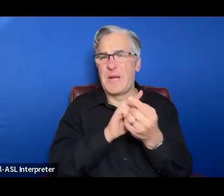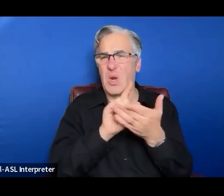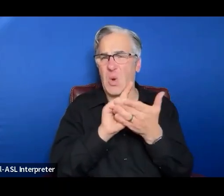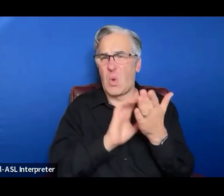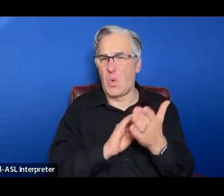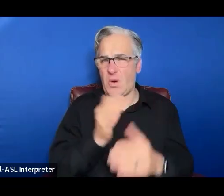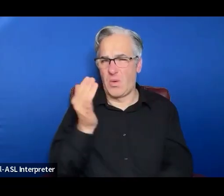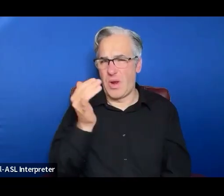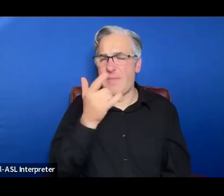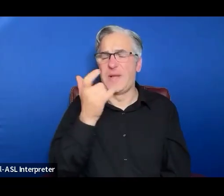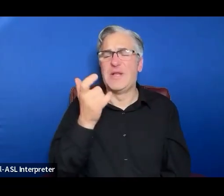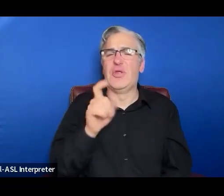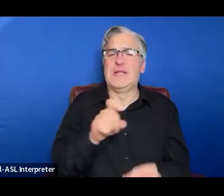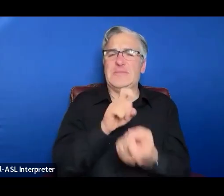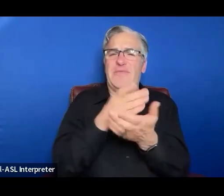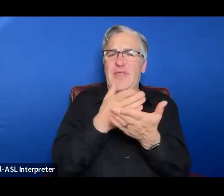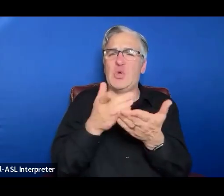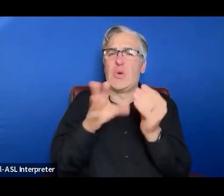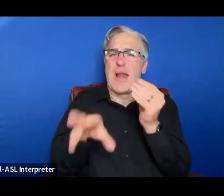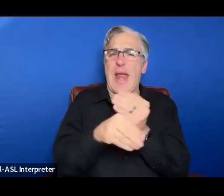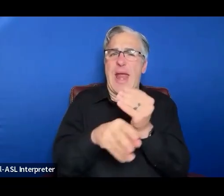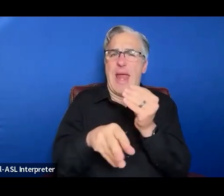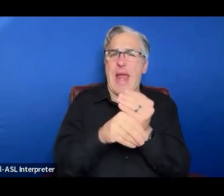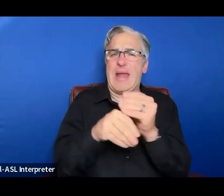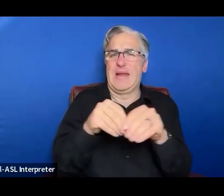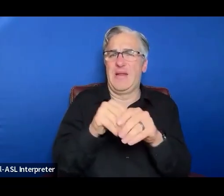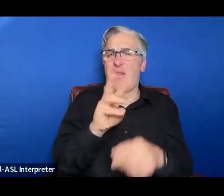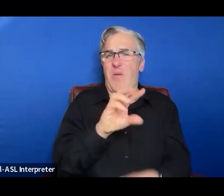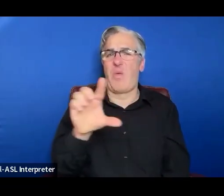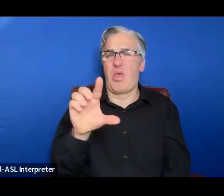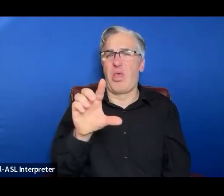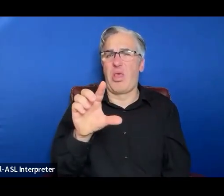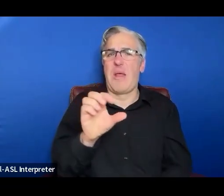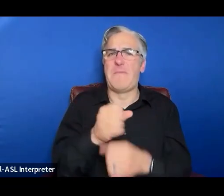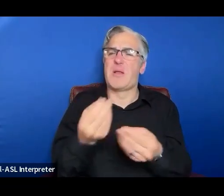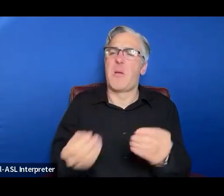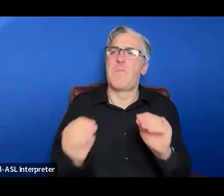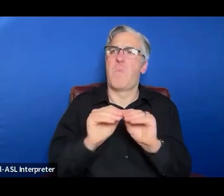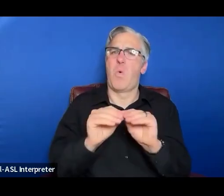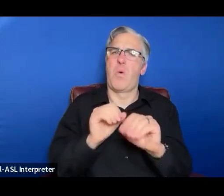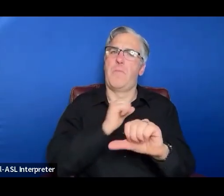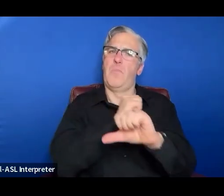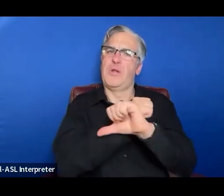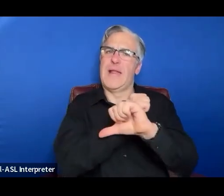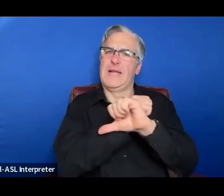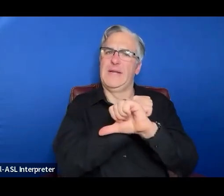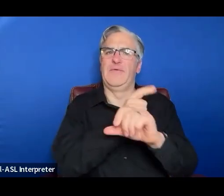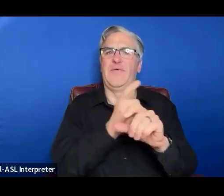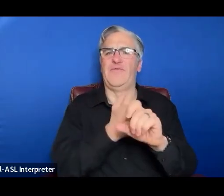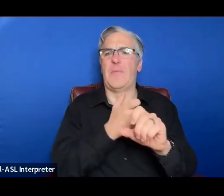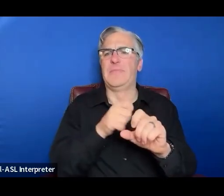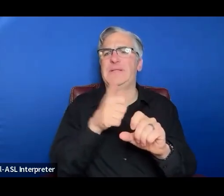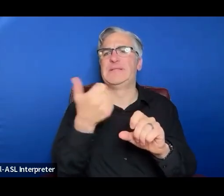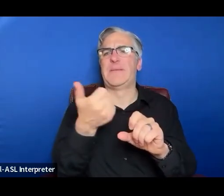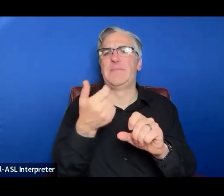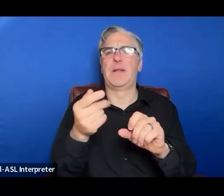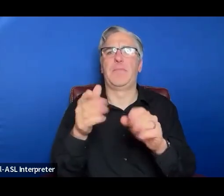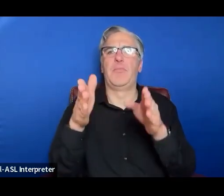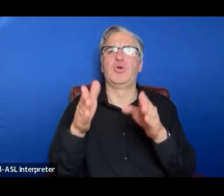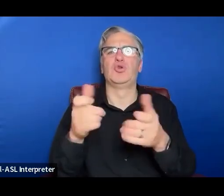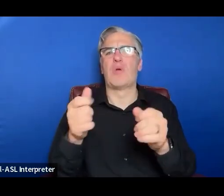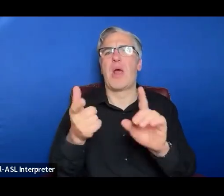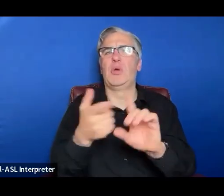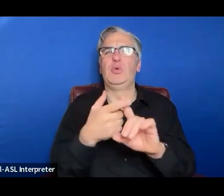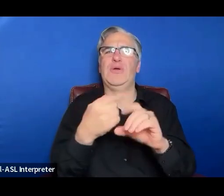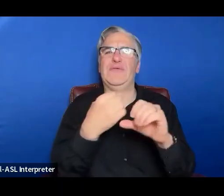that, because there are certain things you could put in a will that makes it more protected from a contested family member